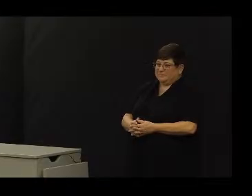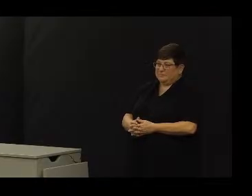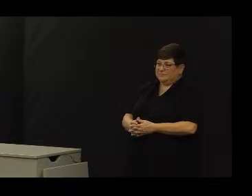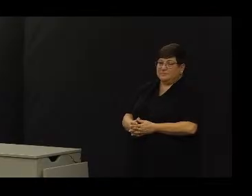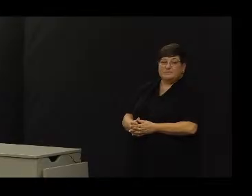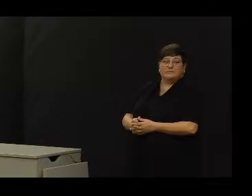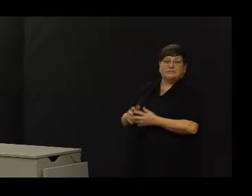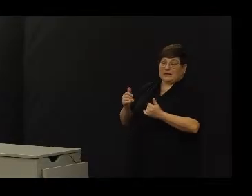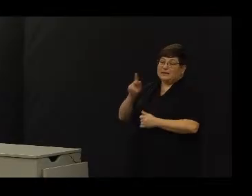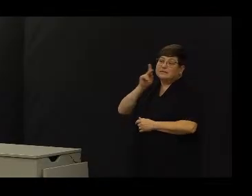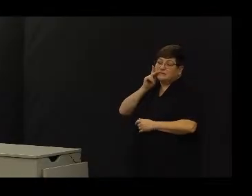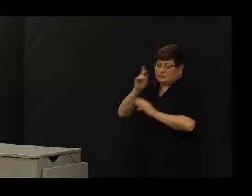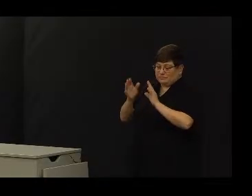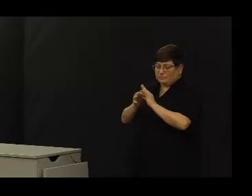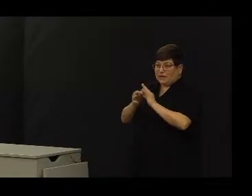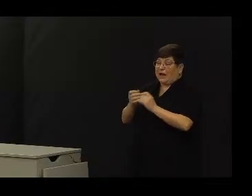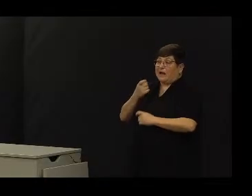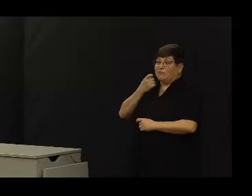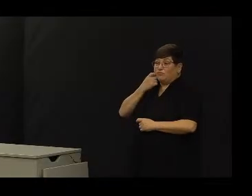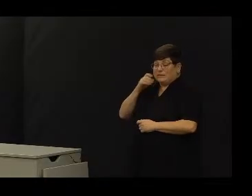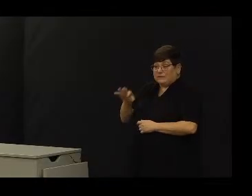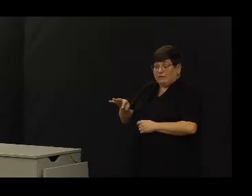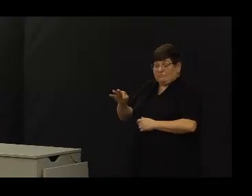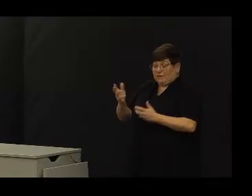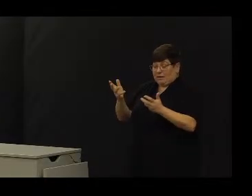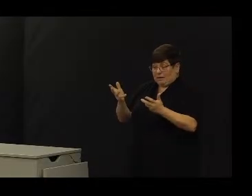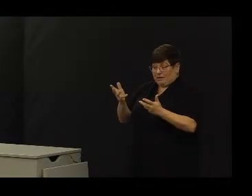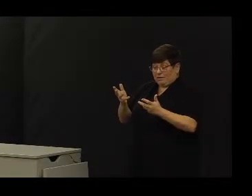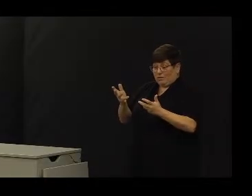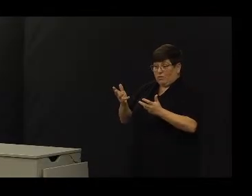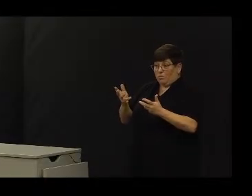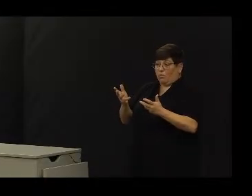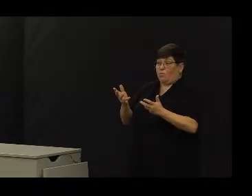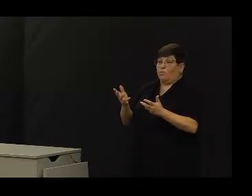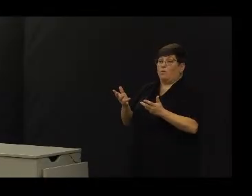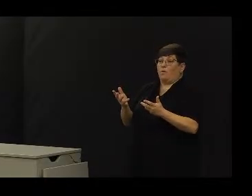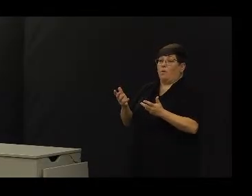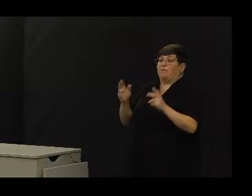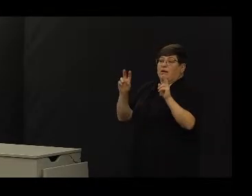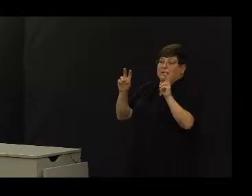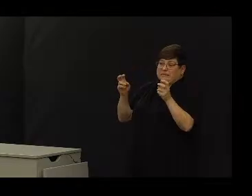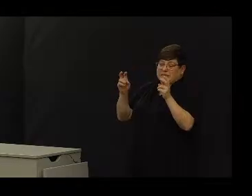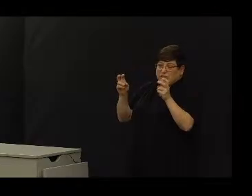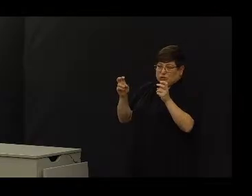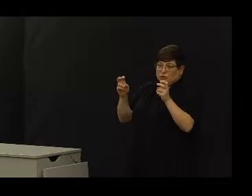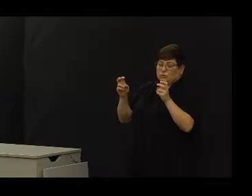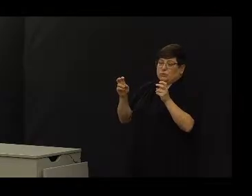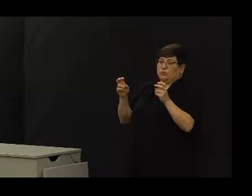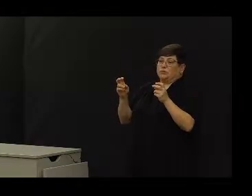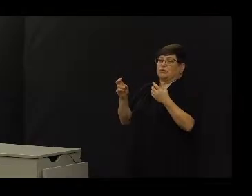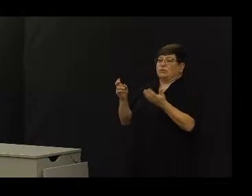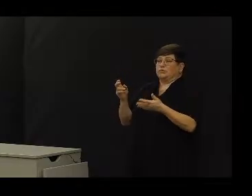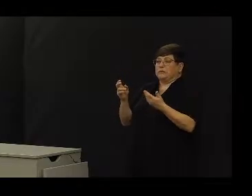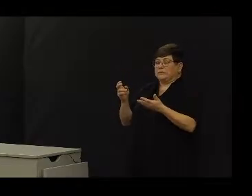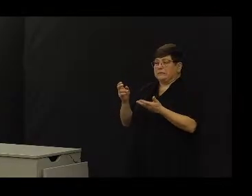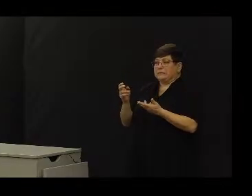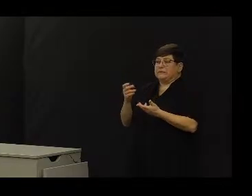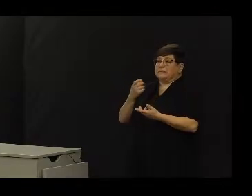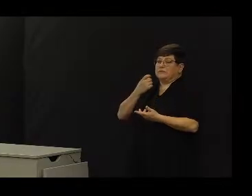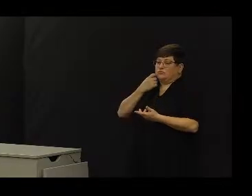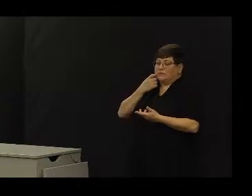So I just found out recently that we have been having some issues recently